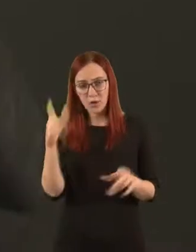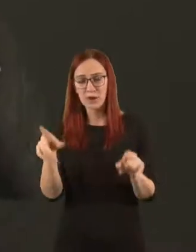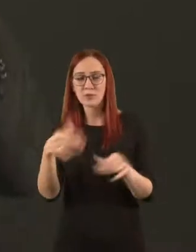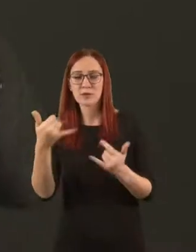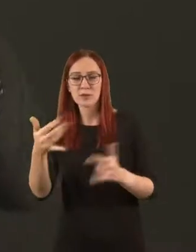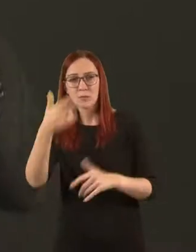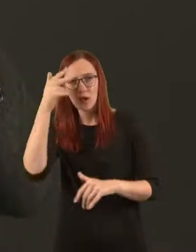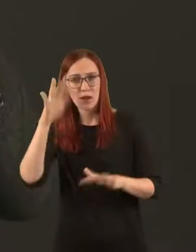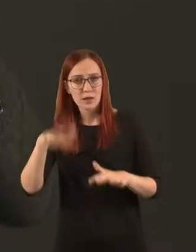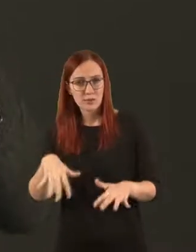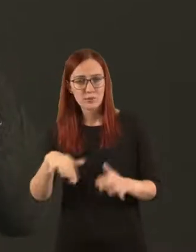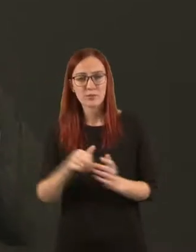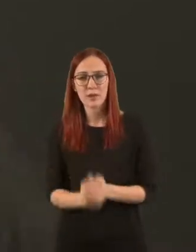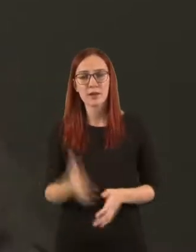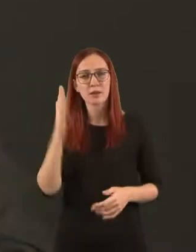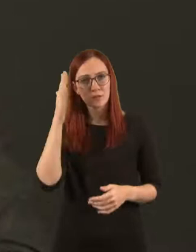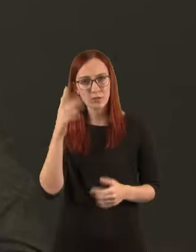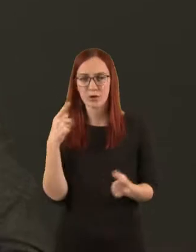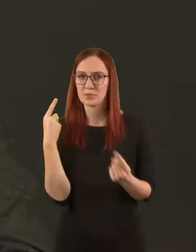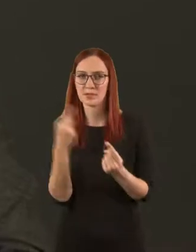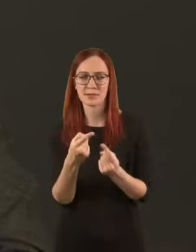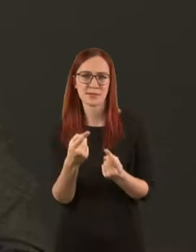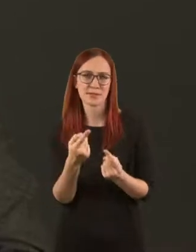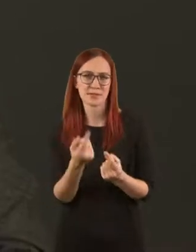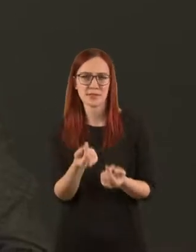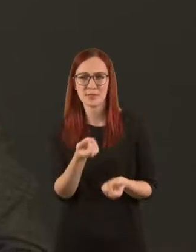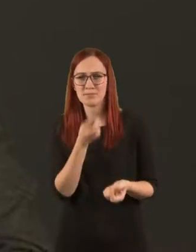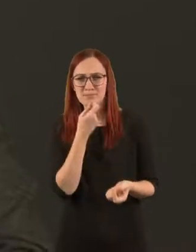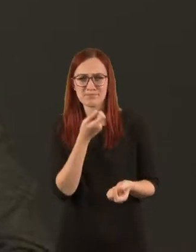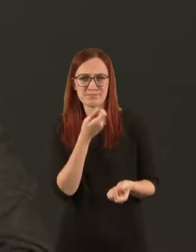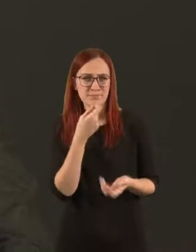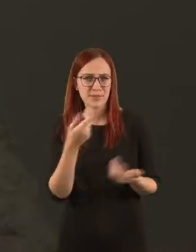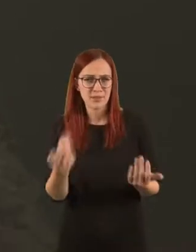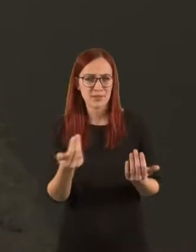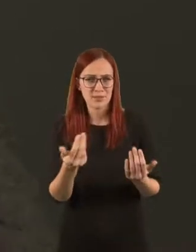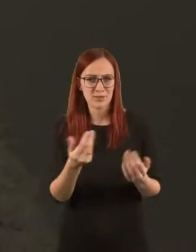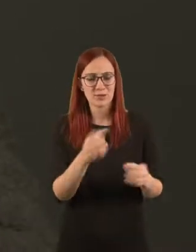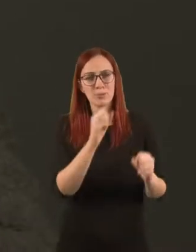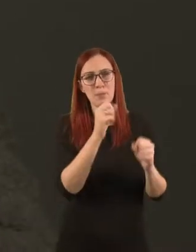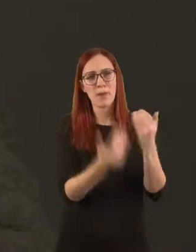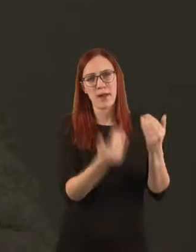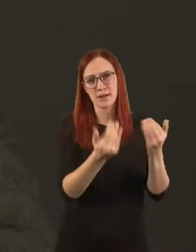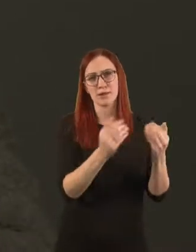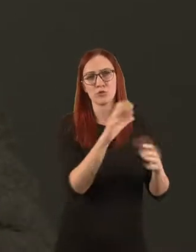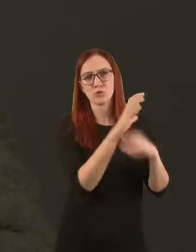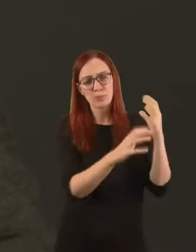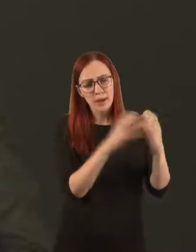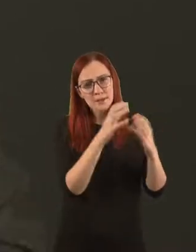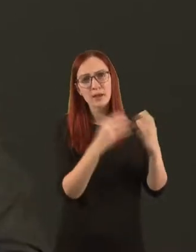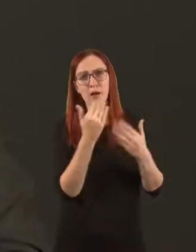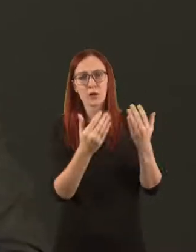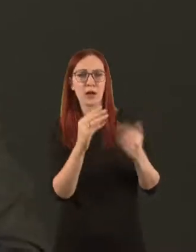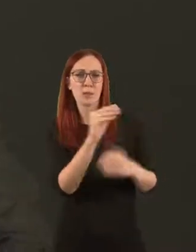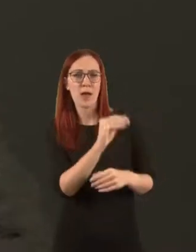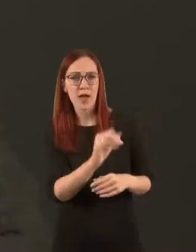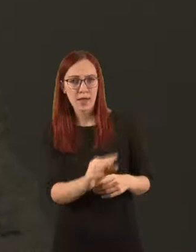and when we talk globally, and when we talk about EU level and Lithuanian level,